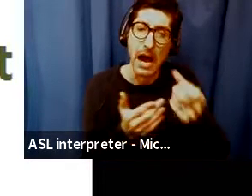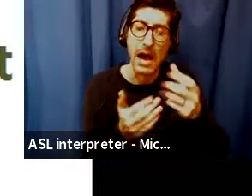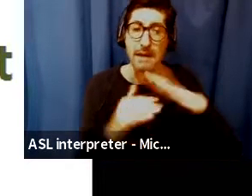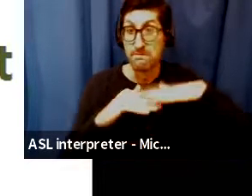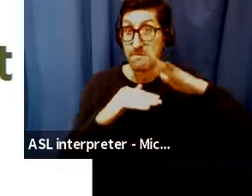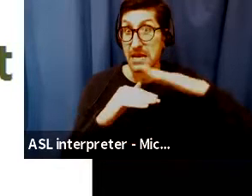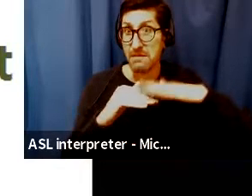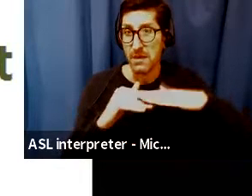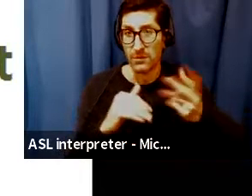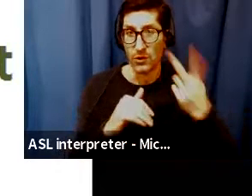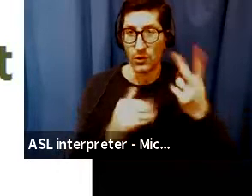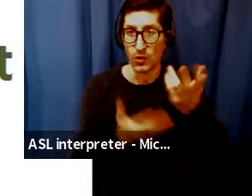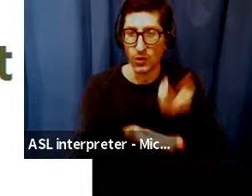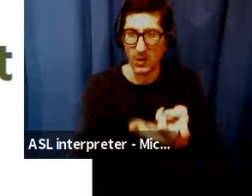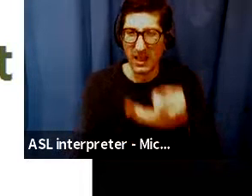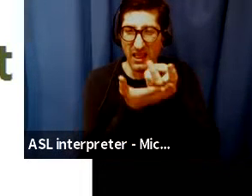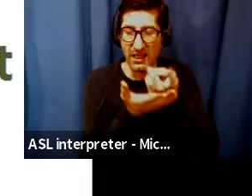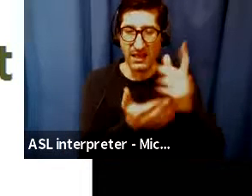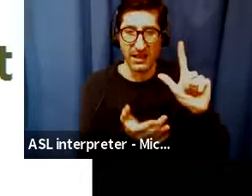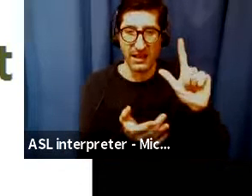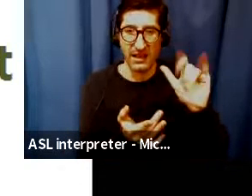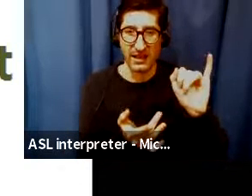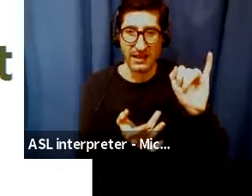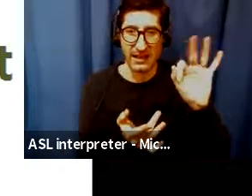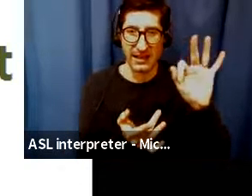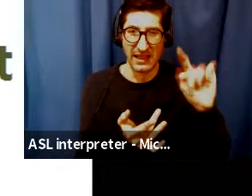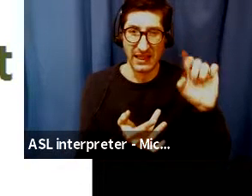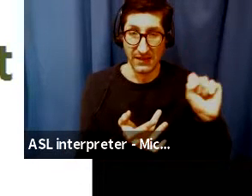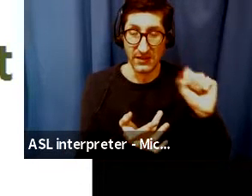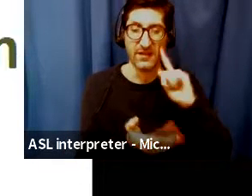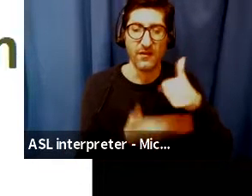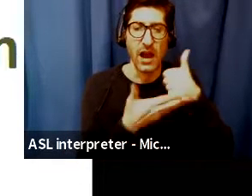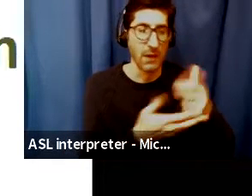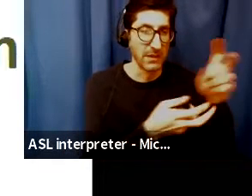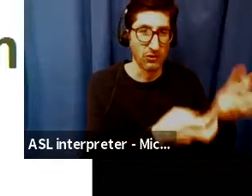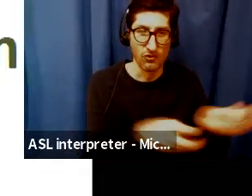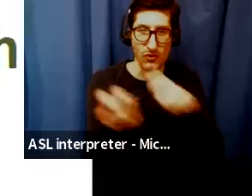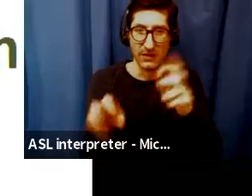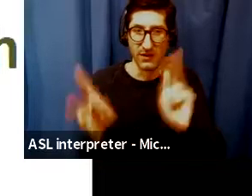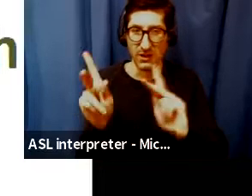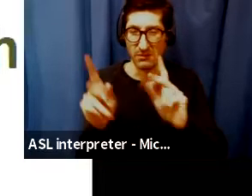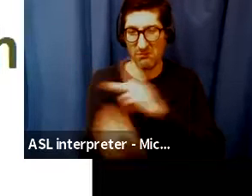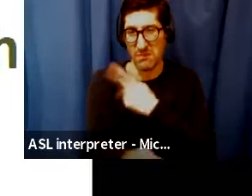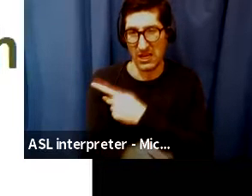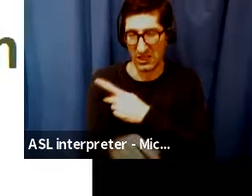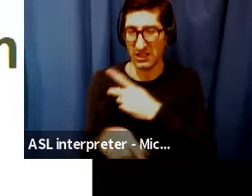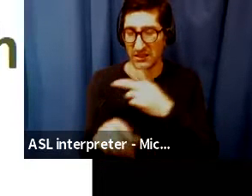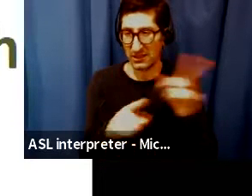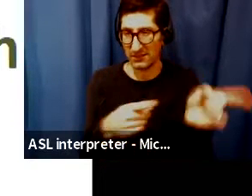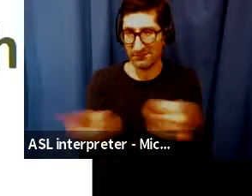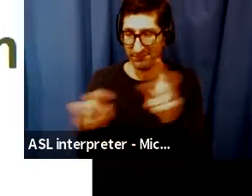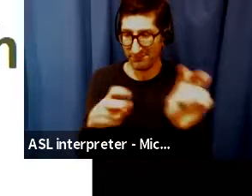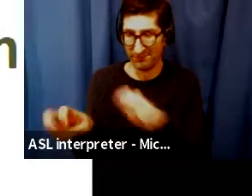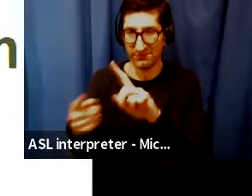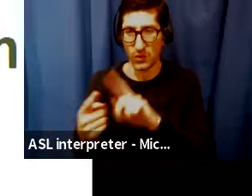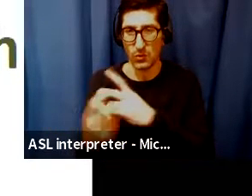more lifts designed to, to transfer a patient to the bone density machine. And at some